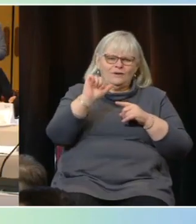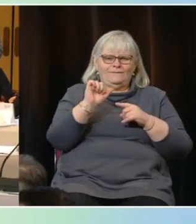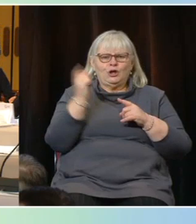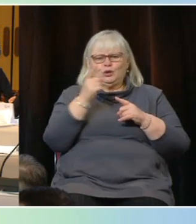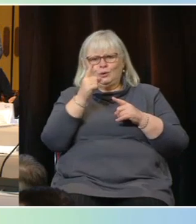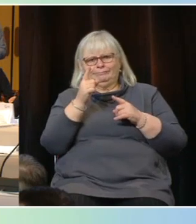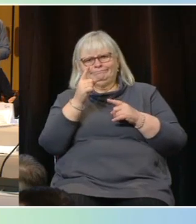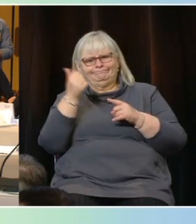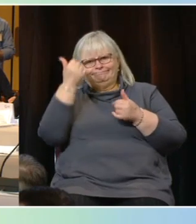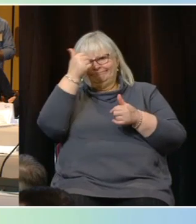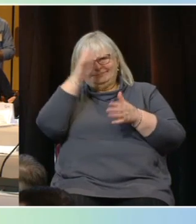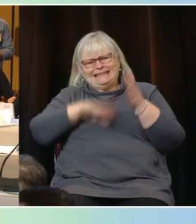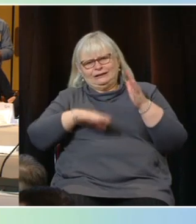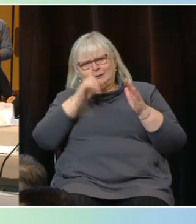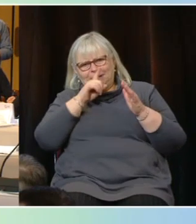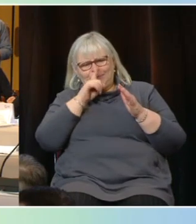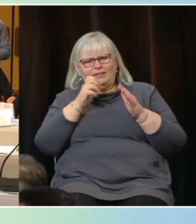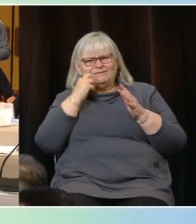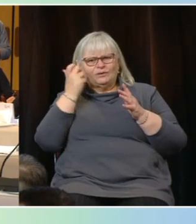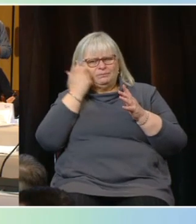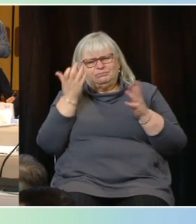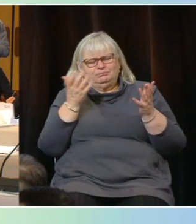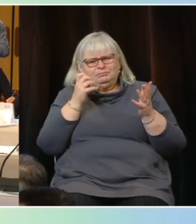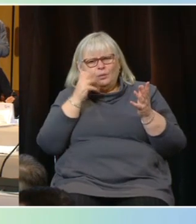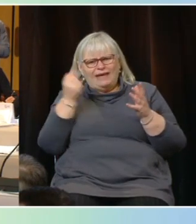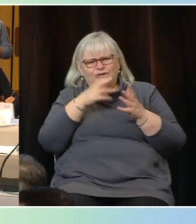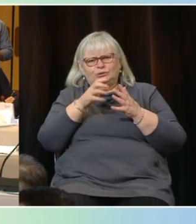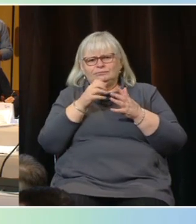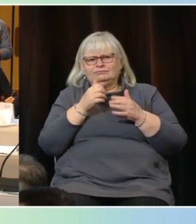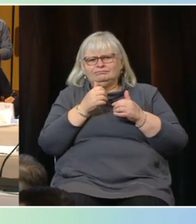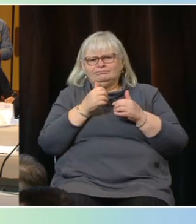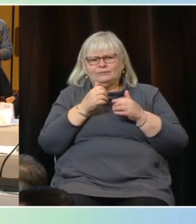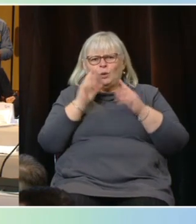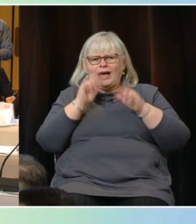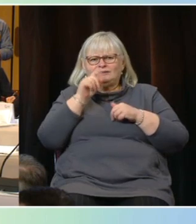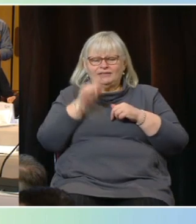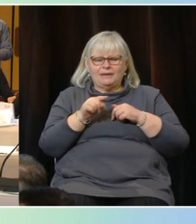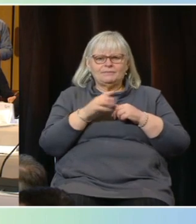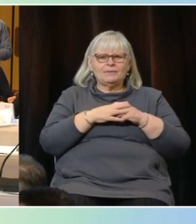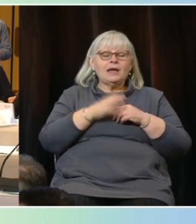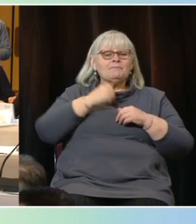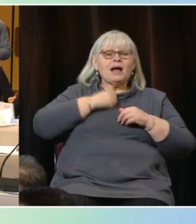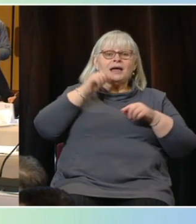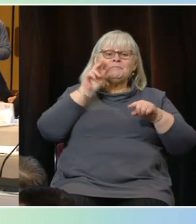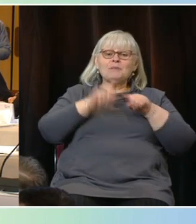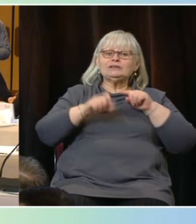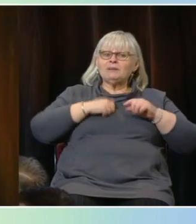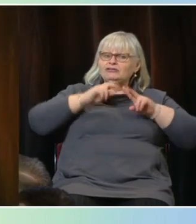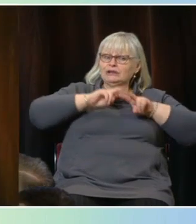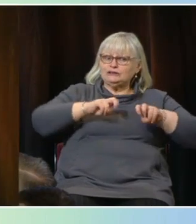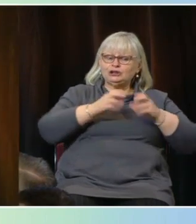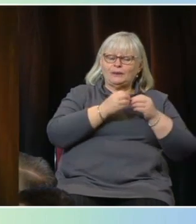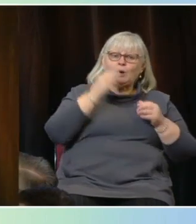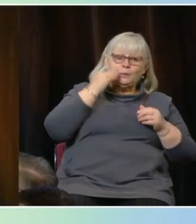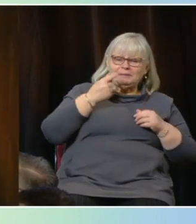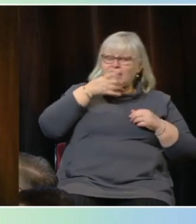tackling barriers for other groups I have focused my remarks here today on women with children that's where I do research but it is equally important